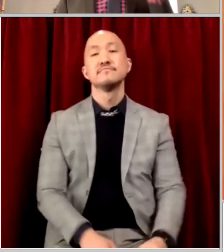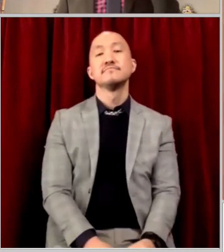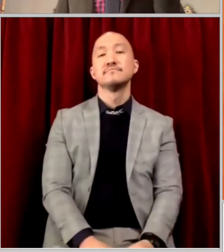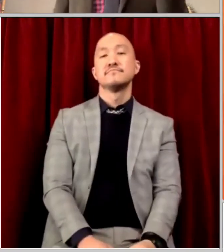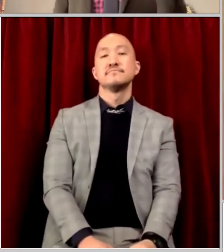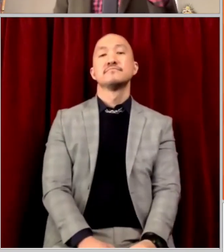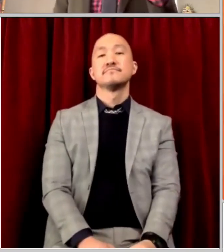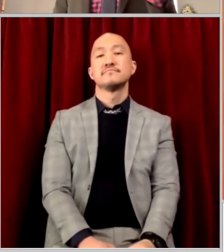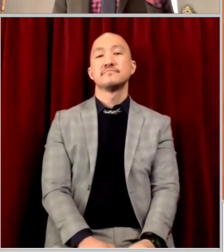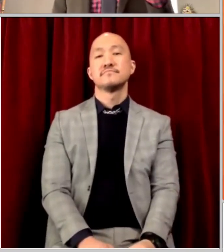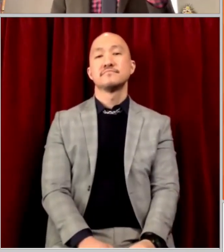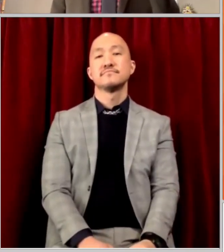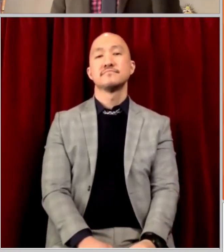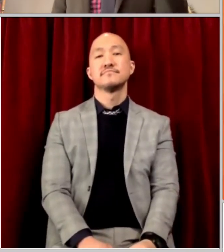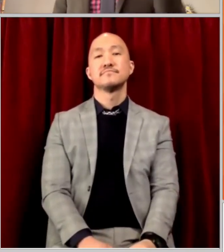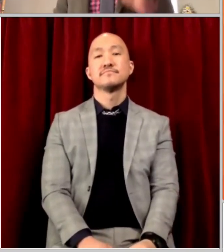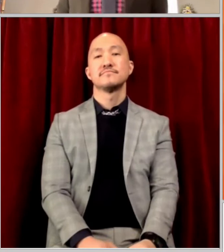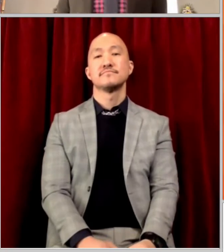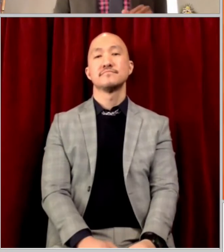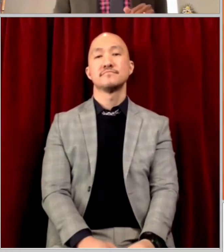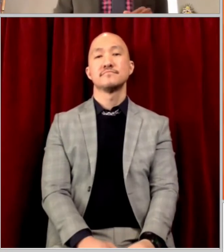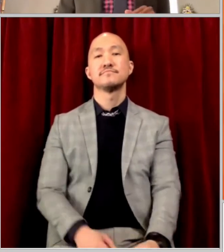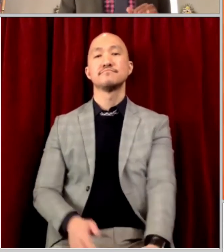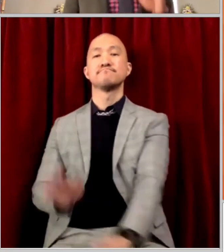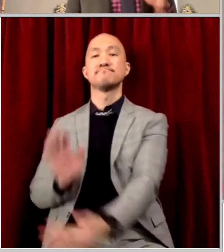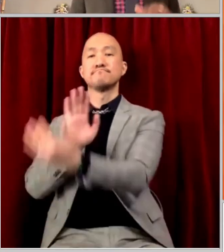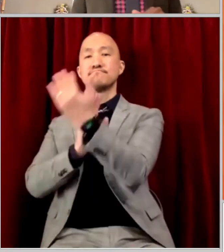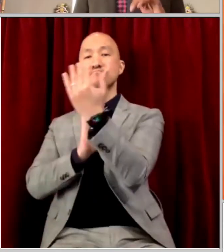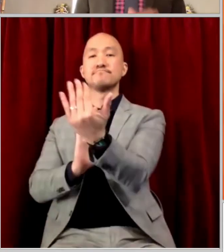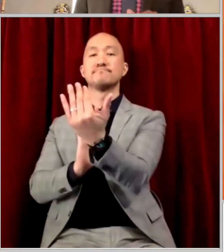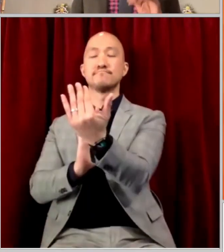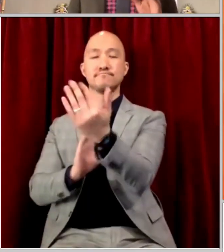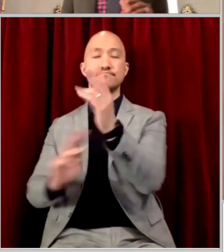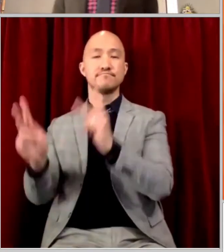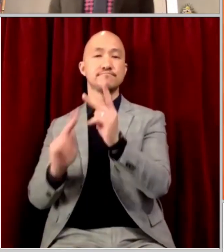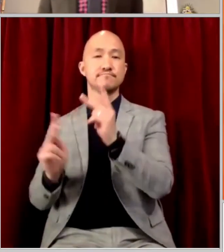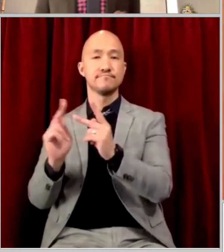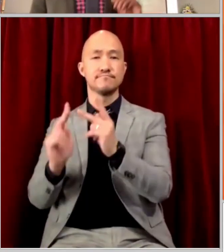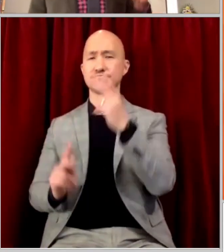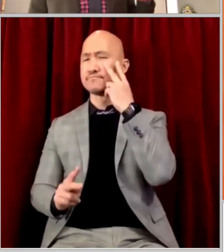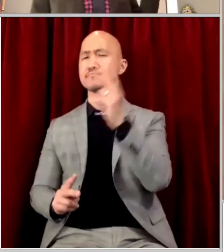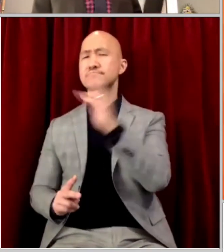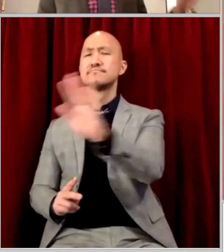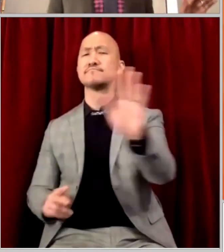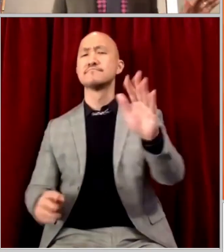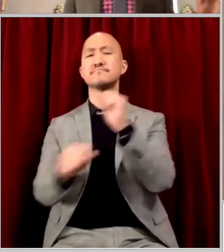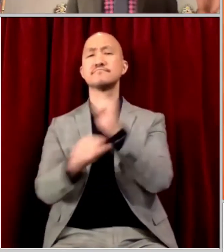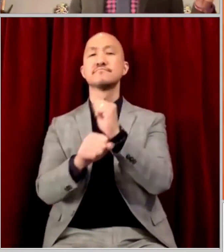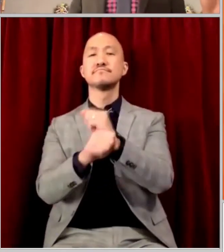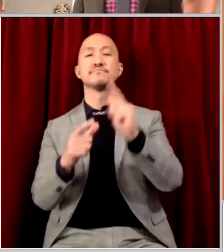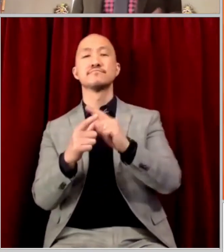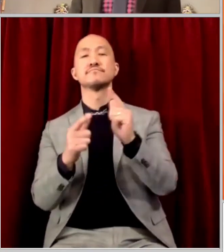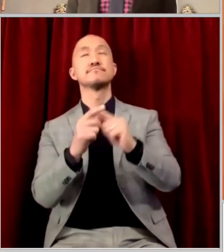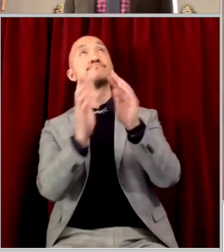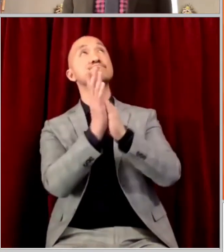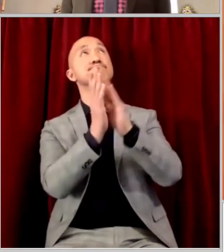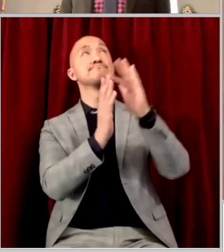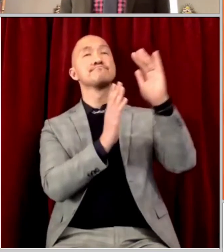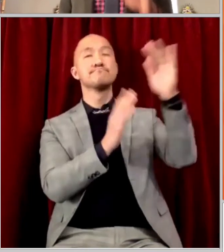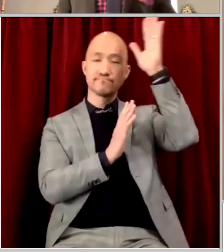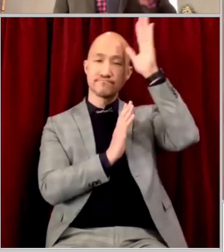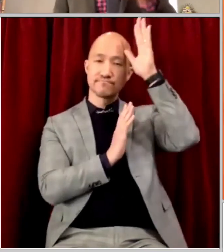will shine before men that they may see the good works and glorify my God in